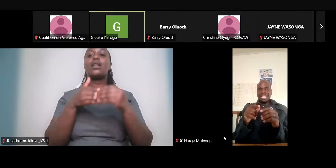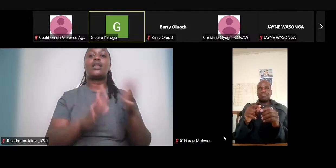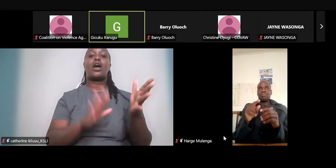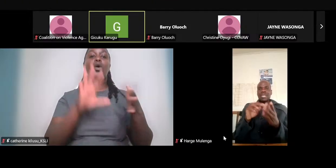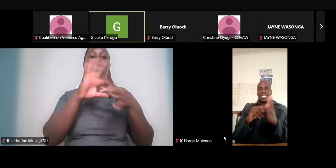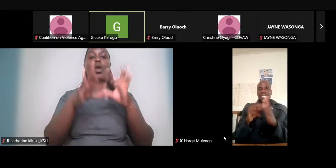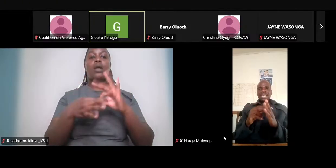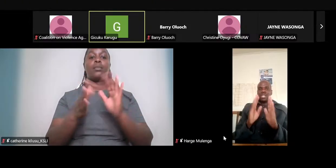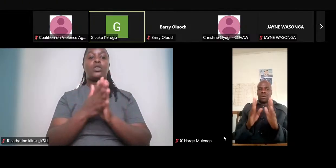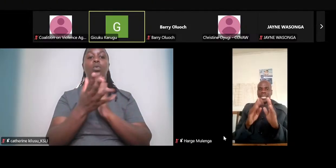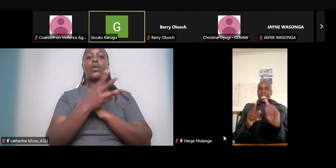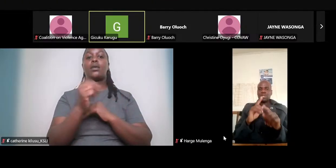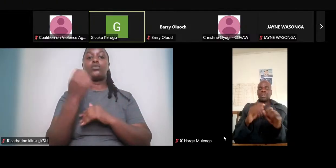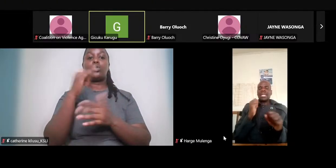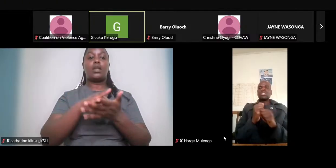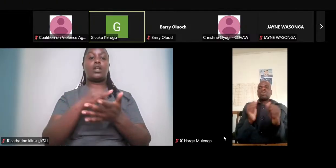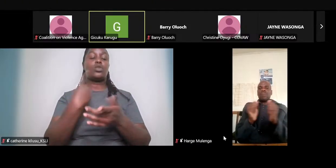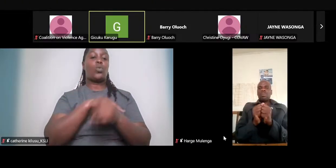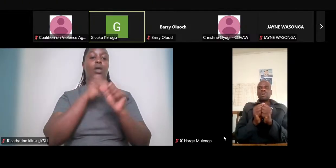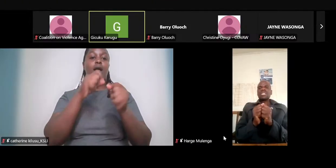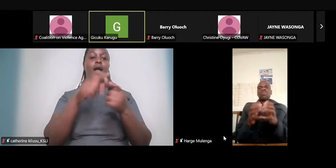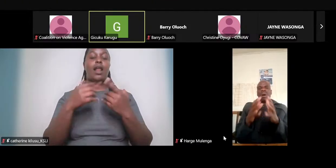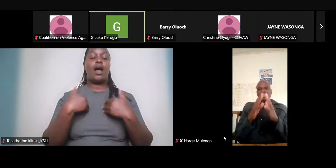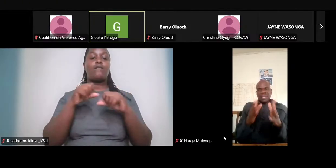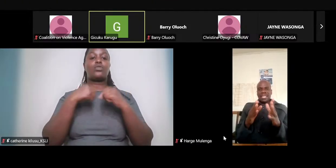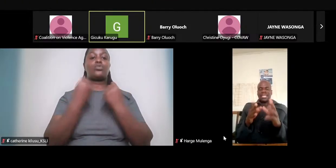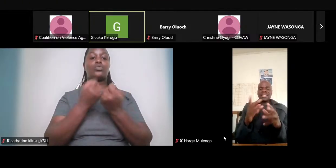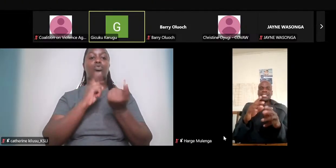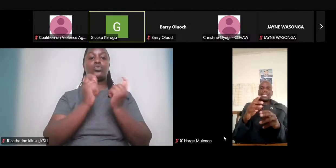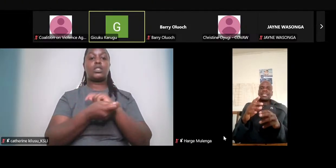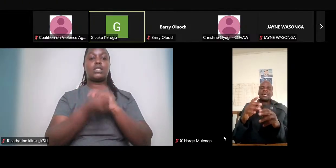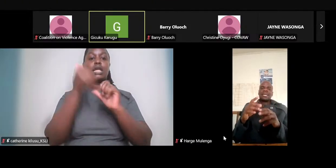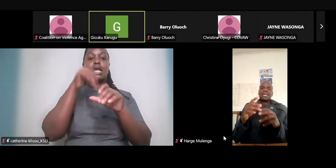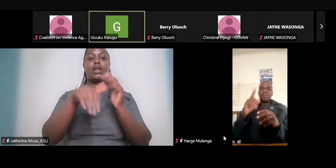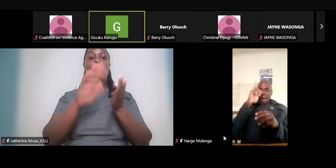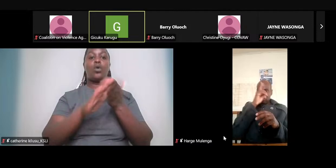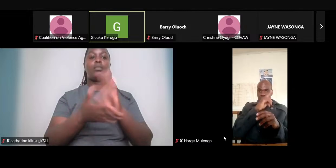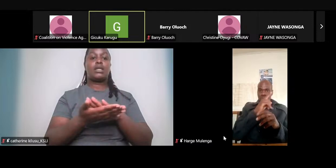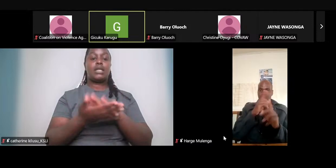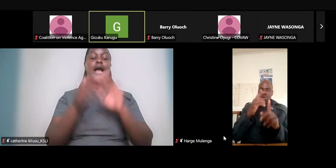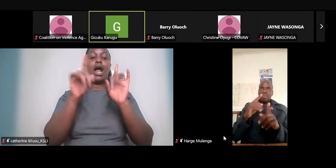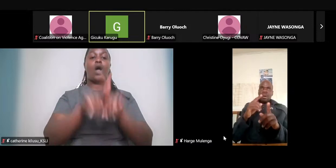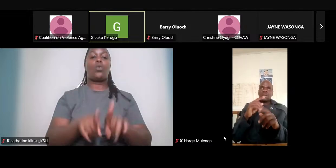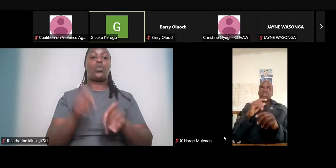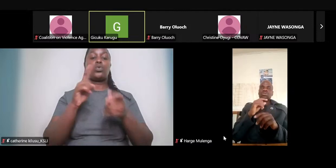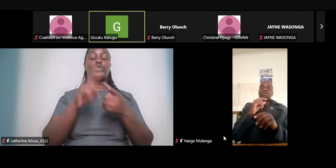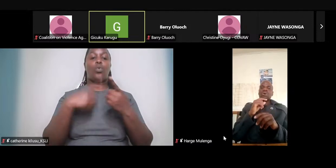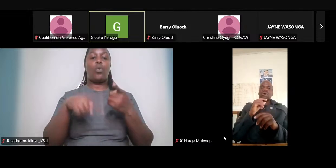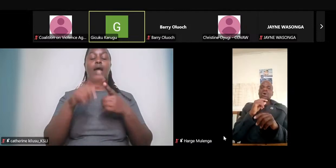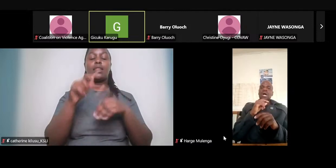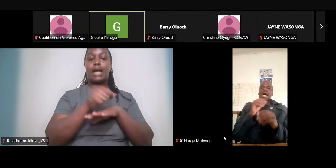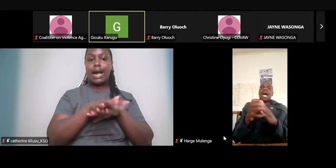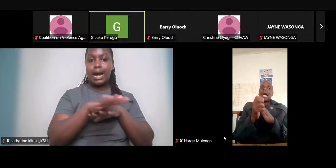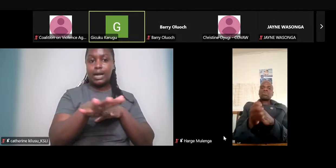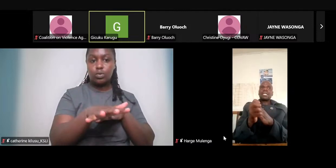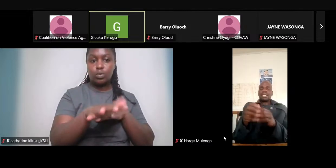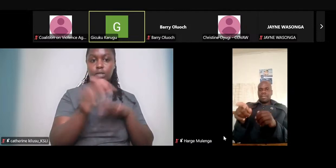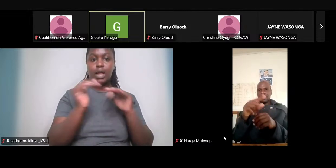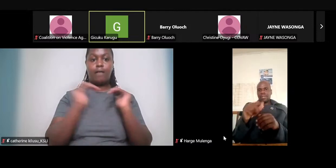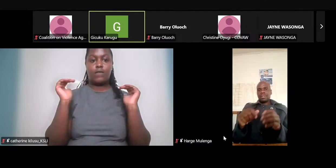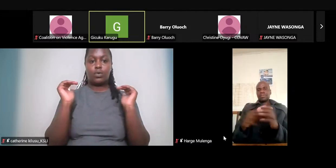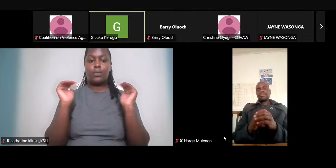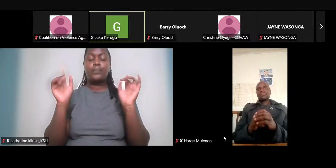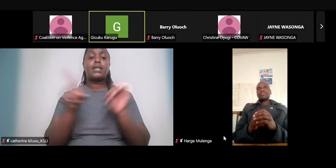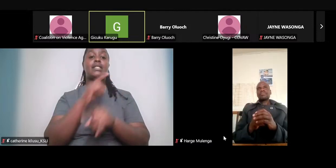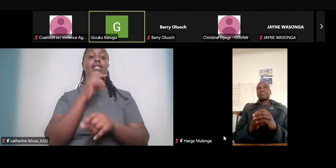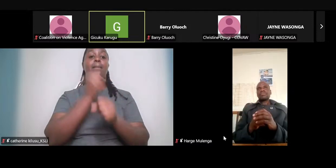for them to bring about social changes within their communities and at the grassroots levels. On ensuring